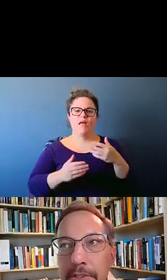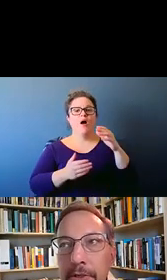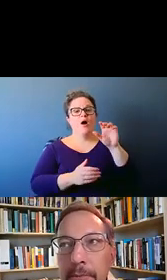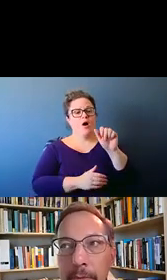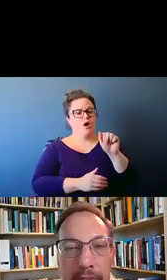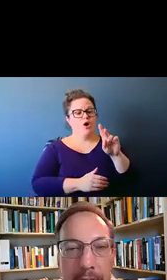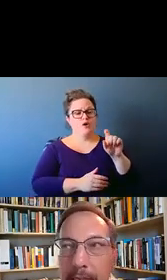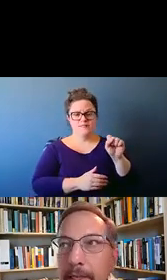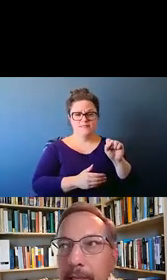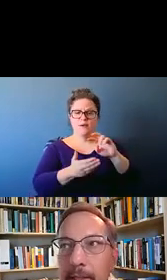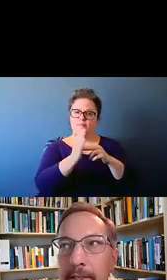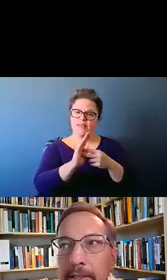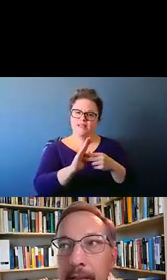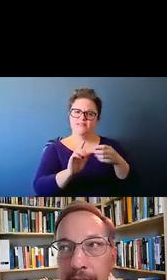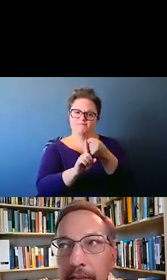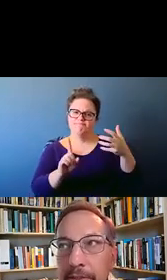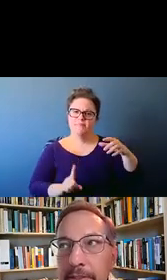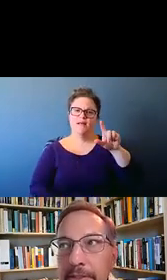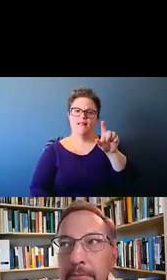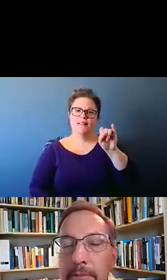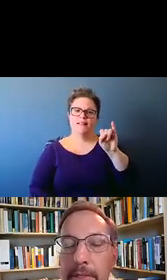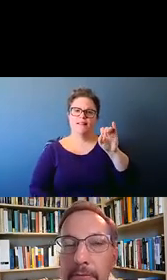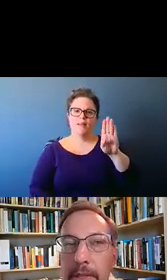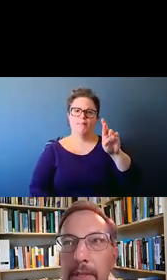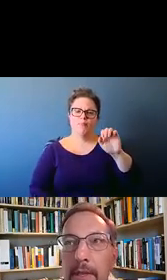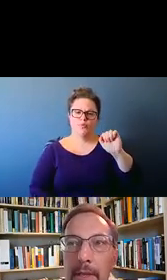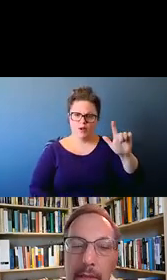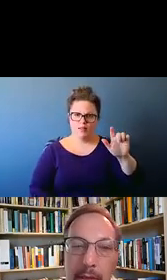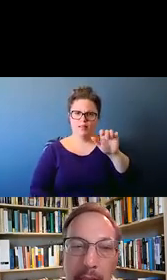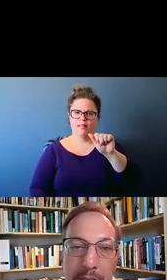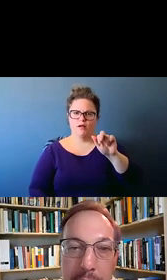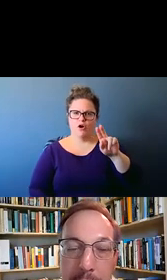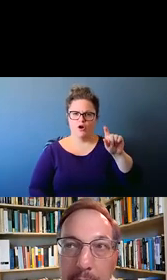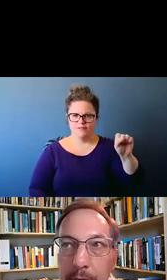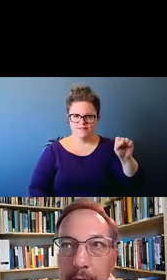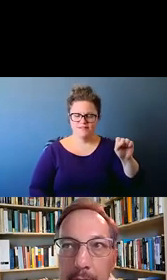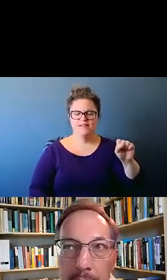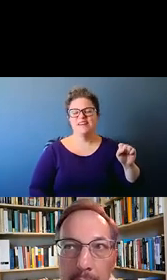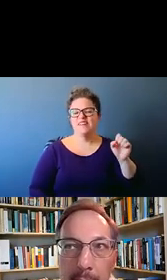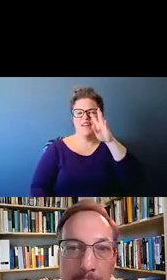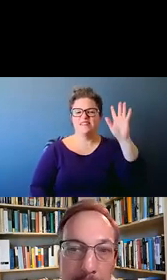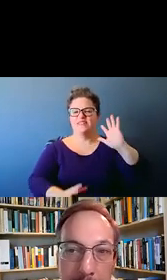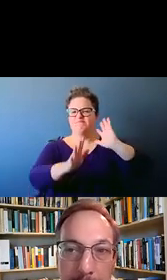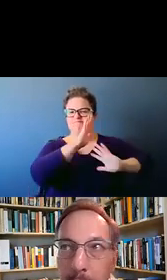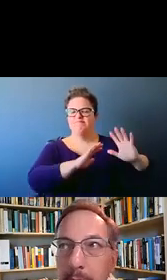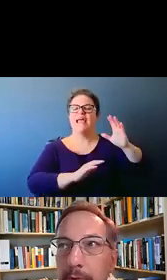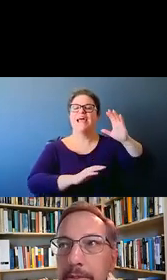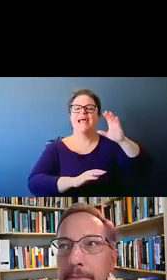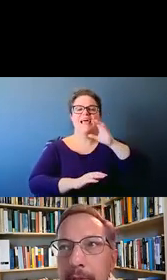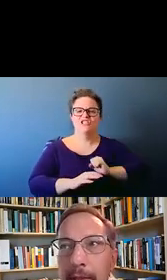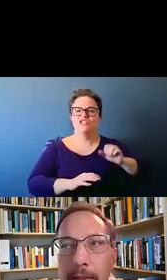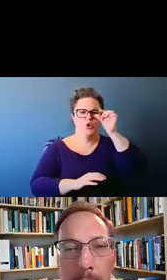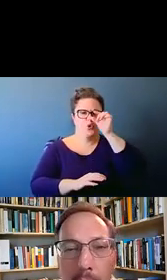which is a term that originated in the educational systems of the ancient Greek and Mediterranean